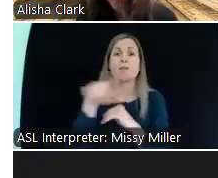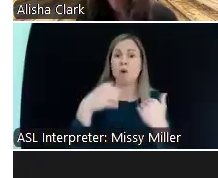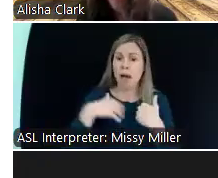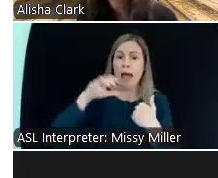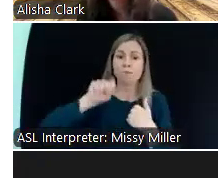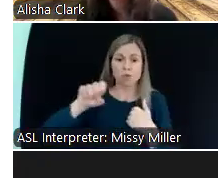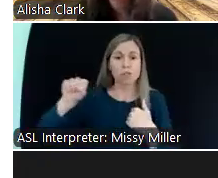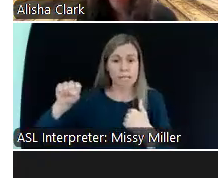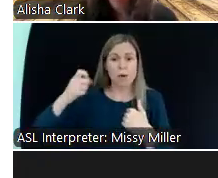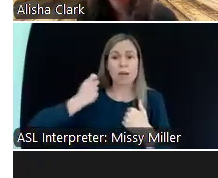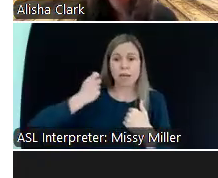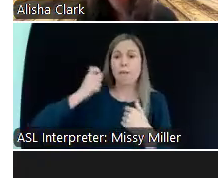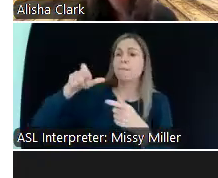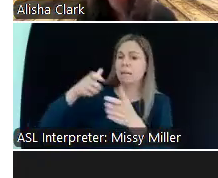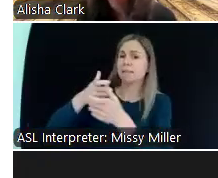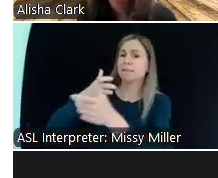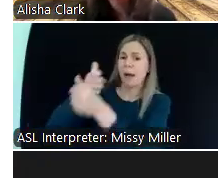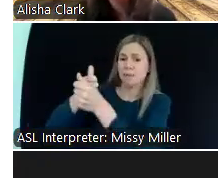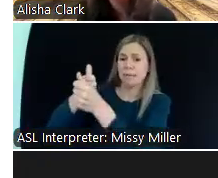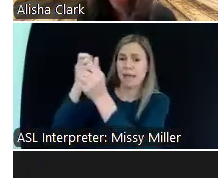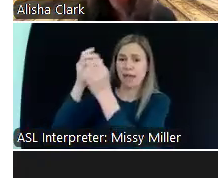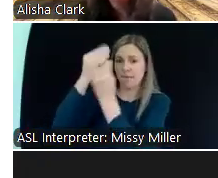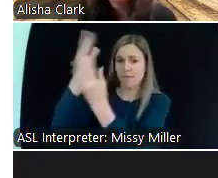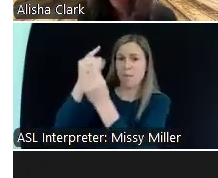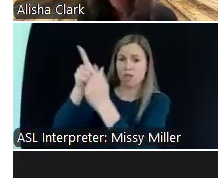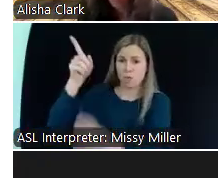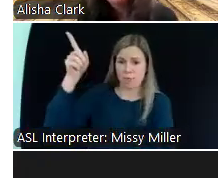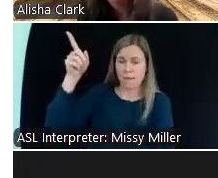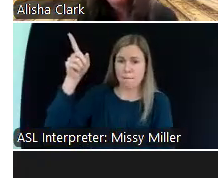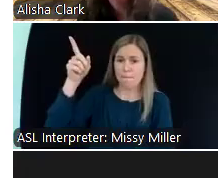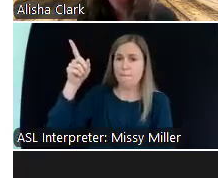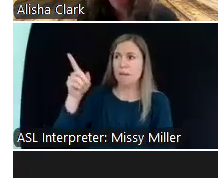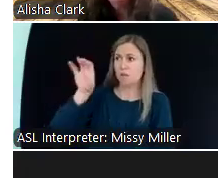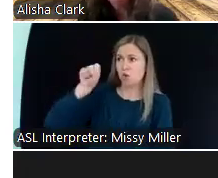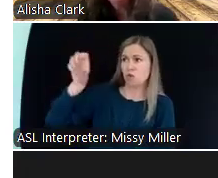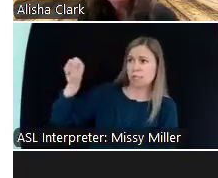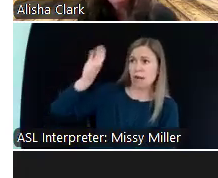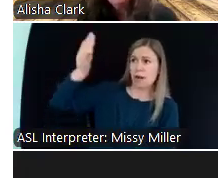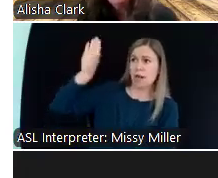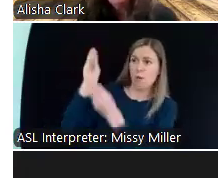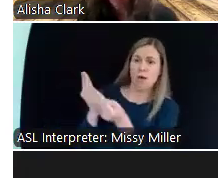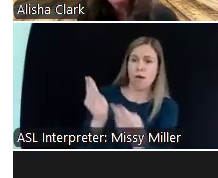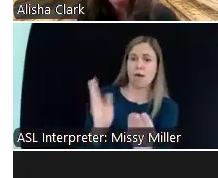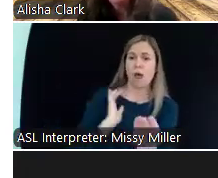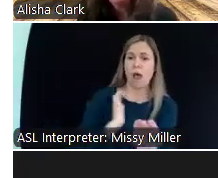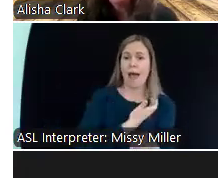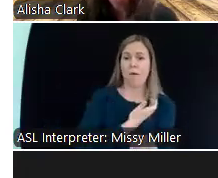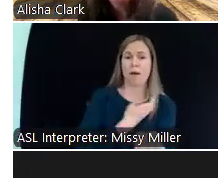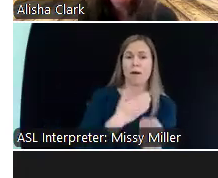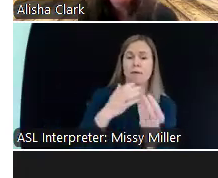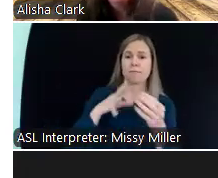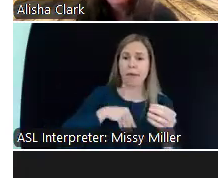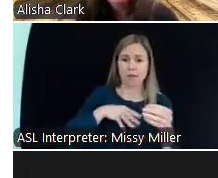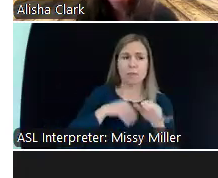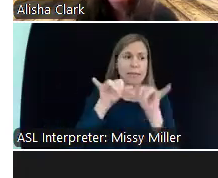your information with Social Security because Social Security feeds over to our eligibility system, and that's how all